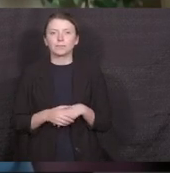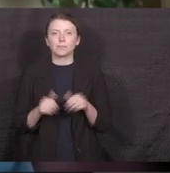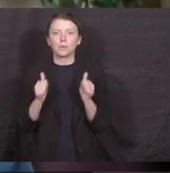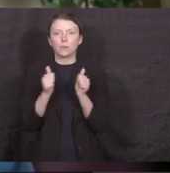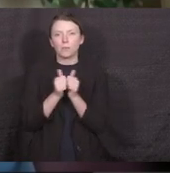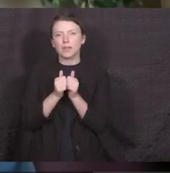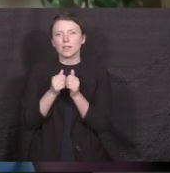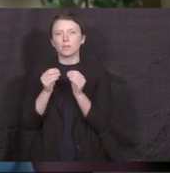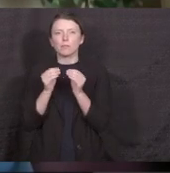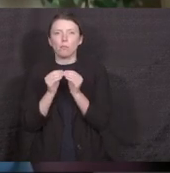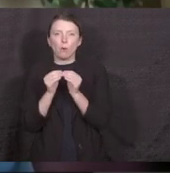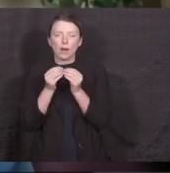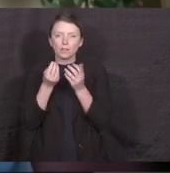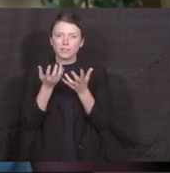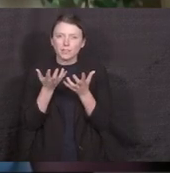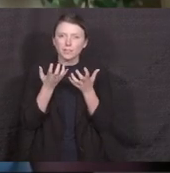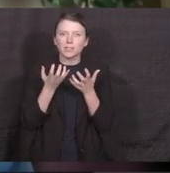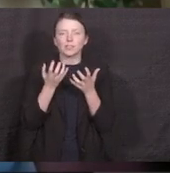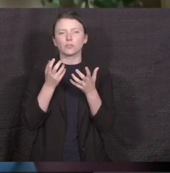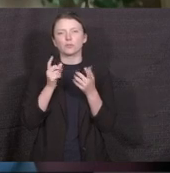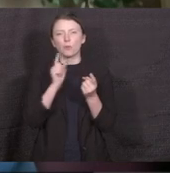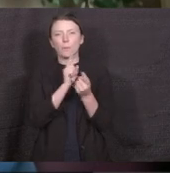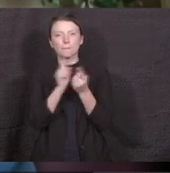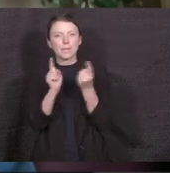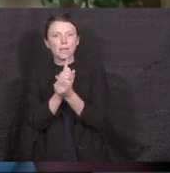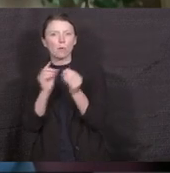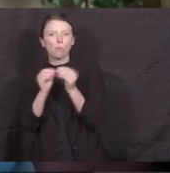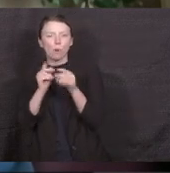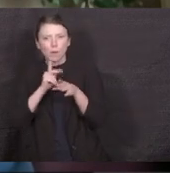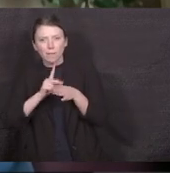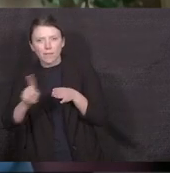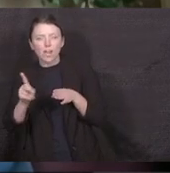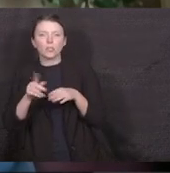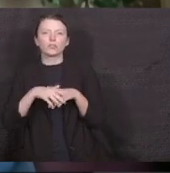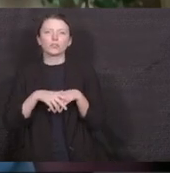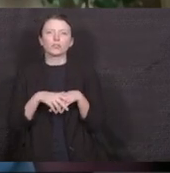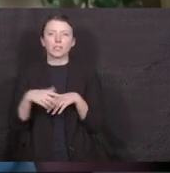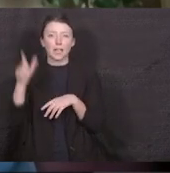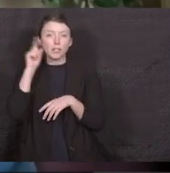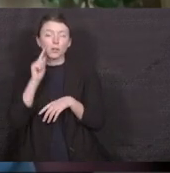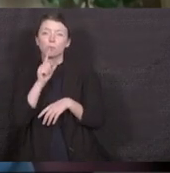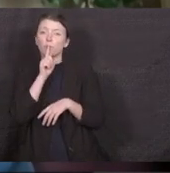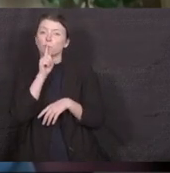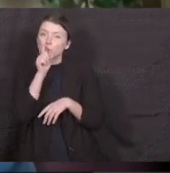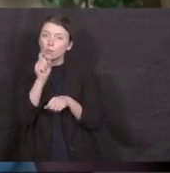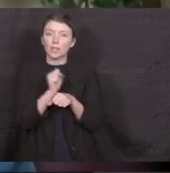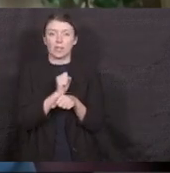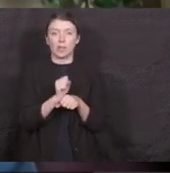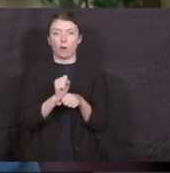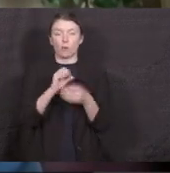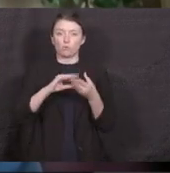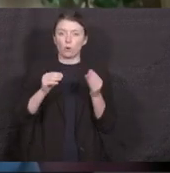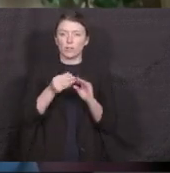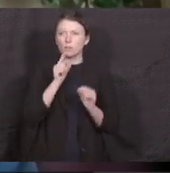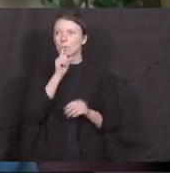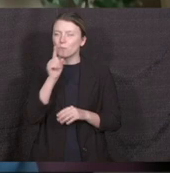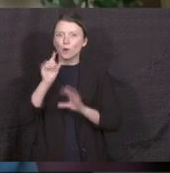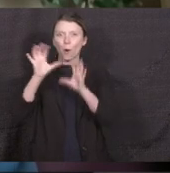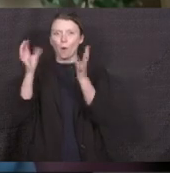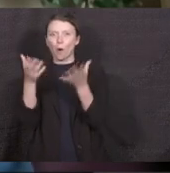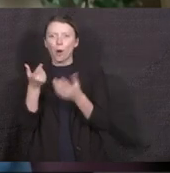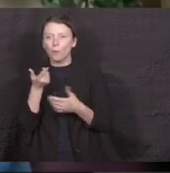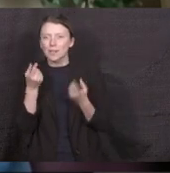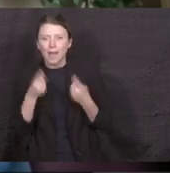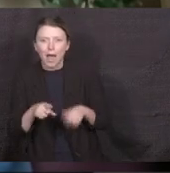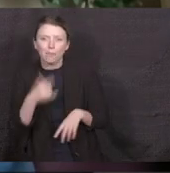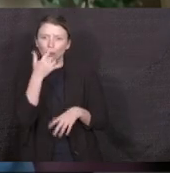desire to meet more professionals, really hear real stories, hear stories of the real world and what's it really like, what's going